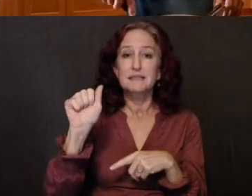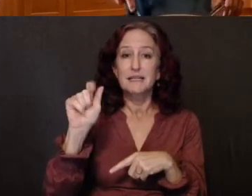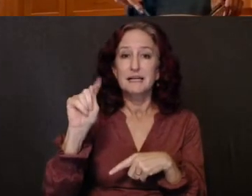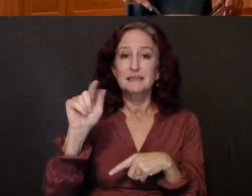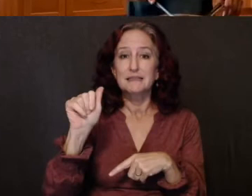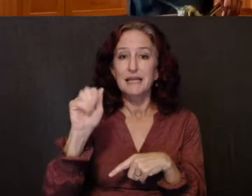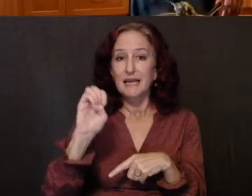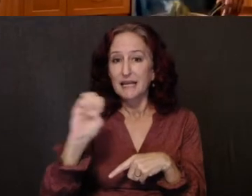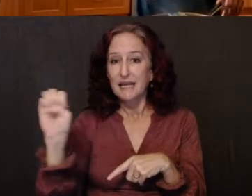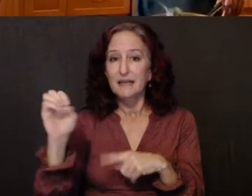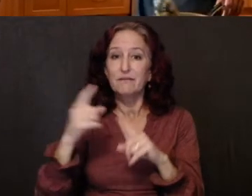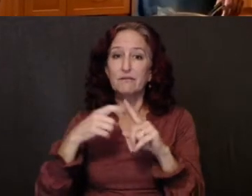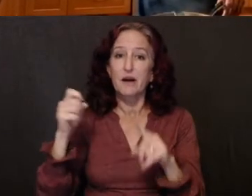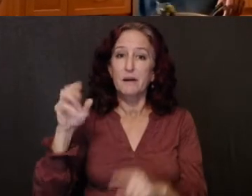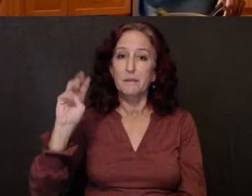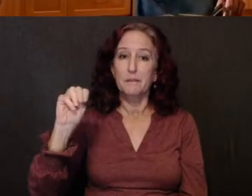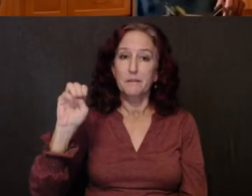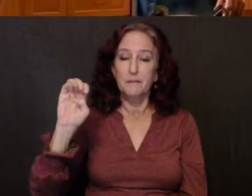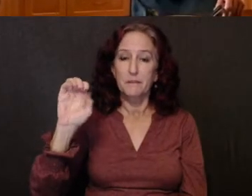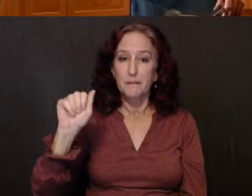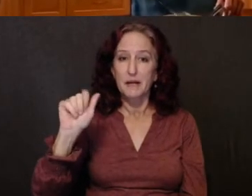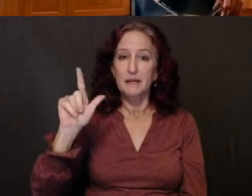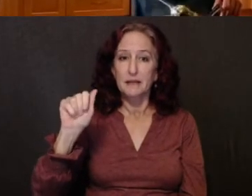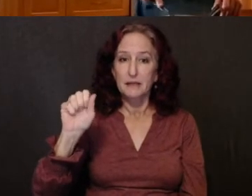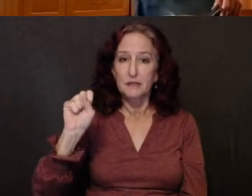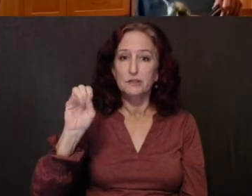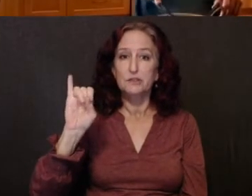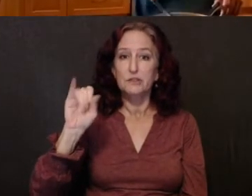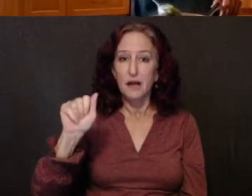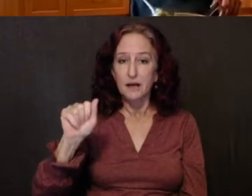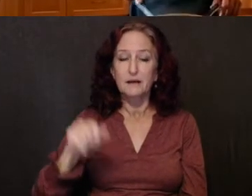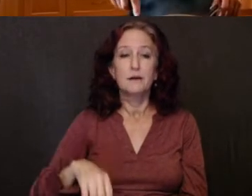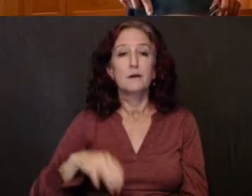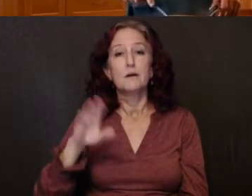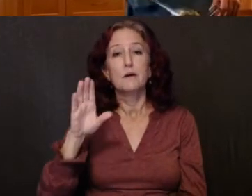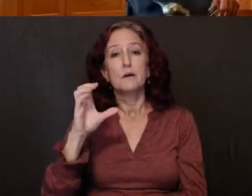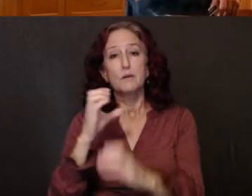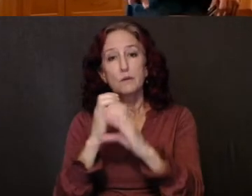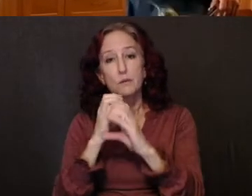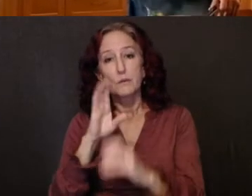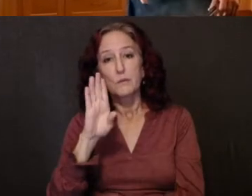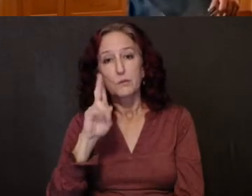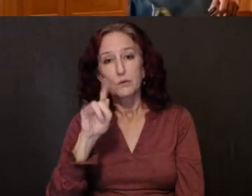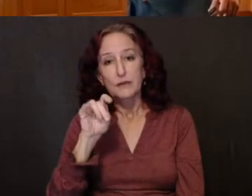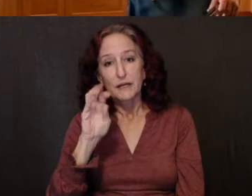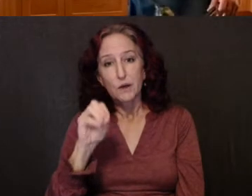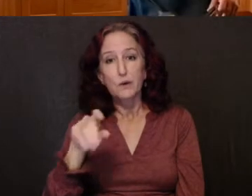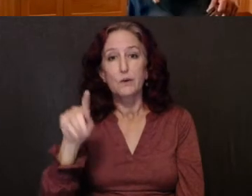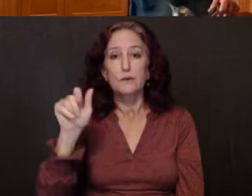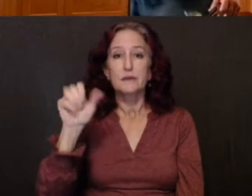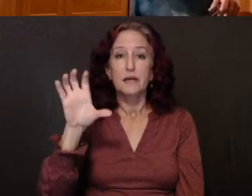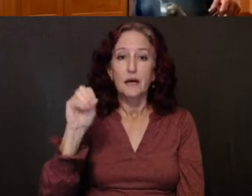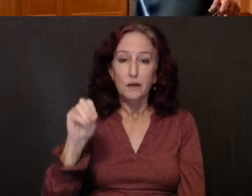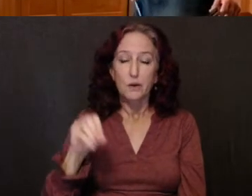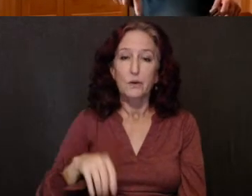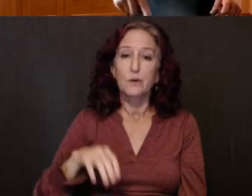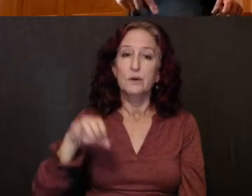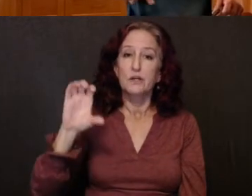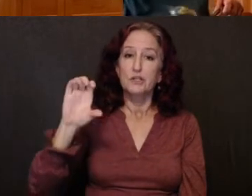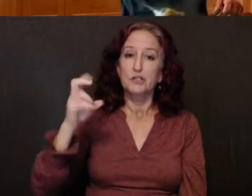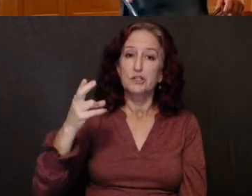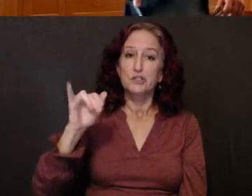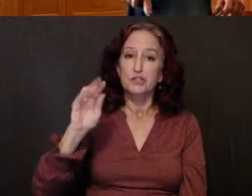from North Africa. We do satay from Malaysia. We